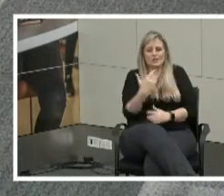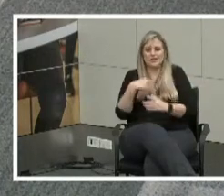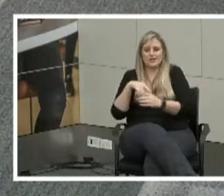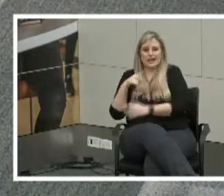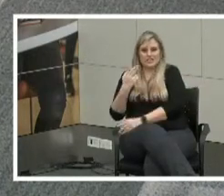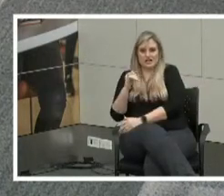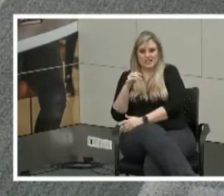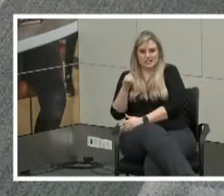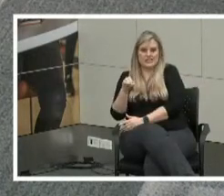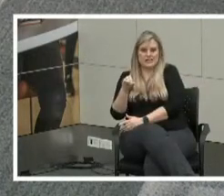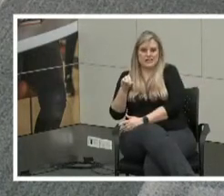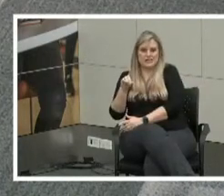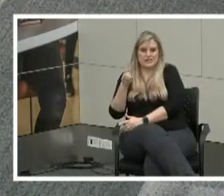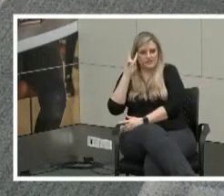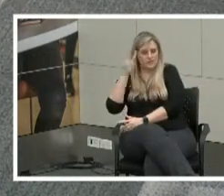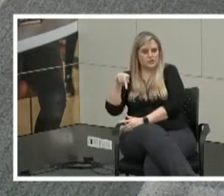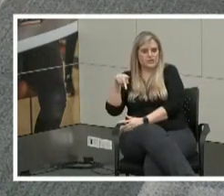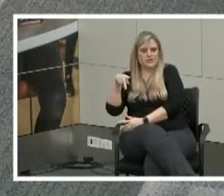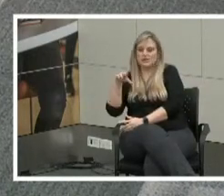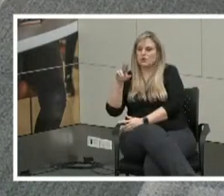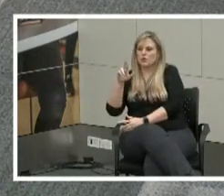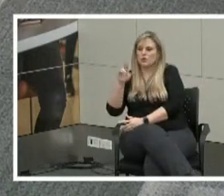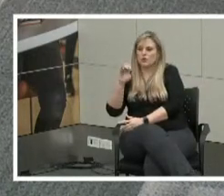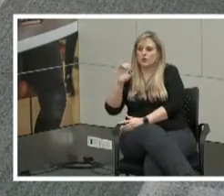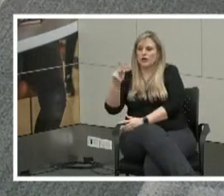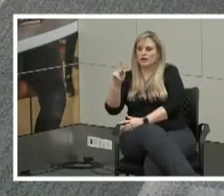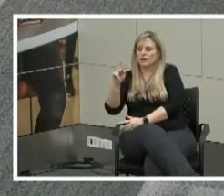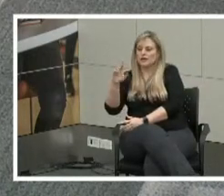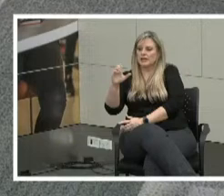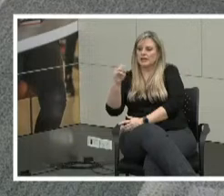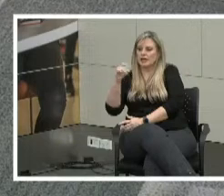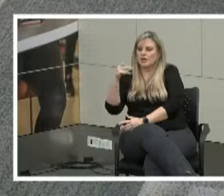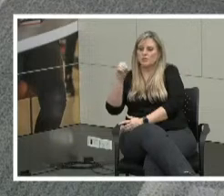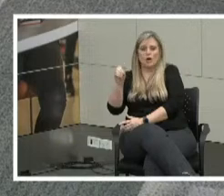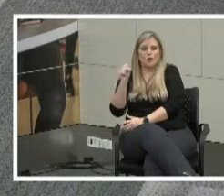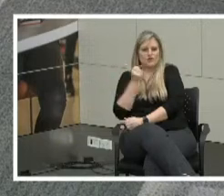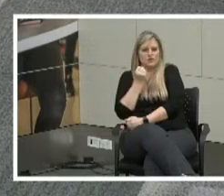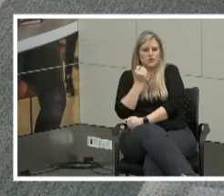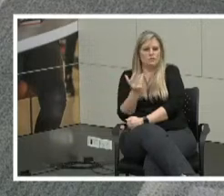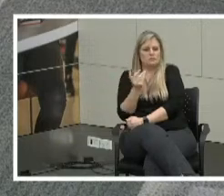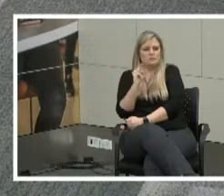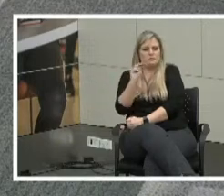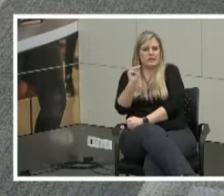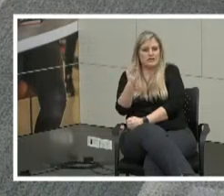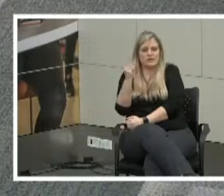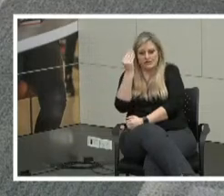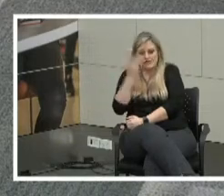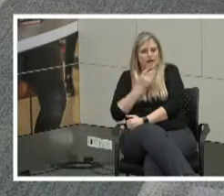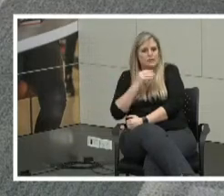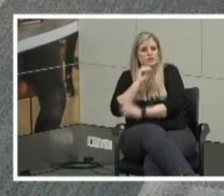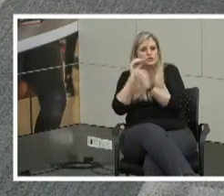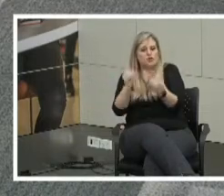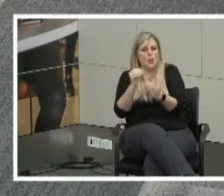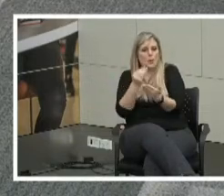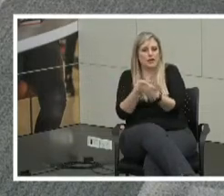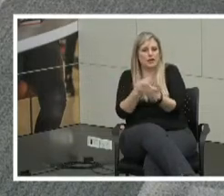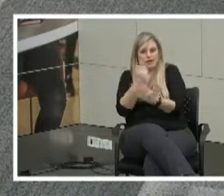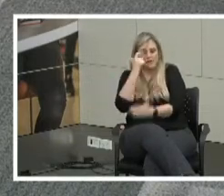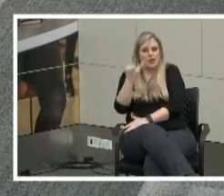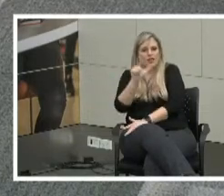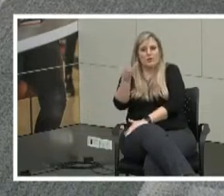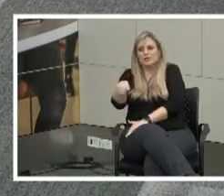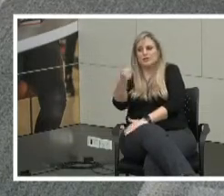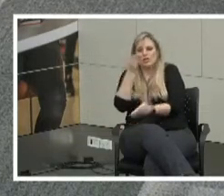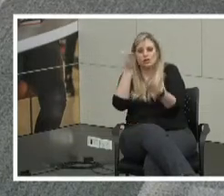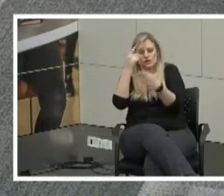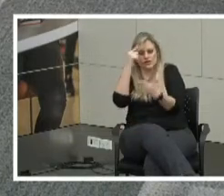president Rick Campo the oligarch I'm getting pretty tired of you multi-millionaires telling me there's no money for libraries and other services for